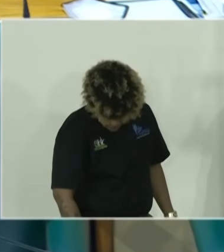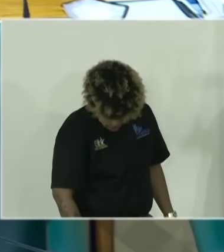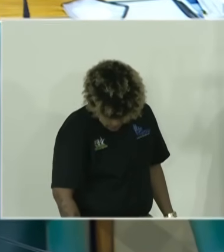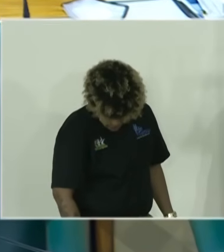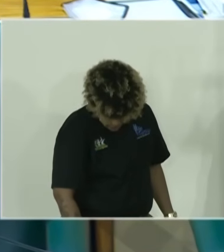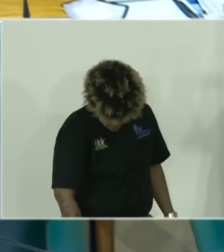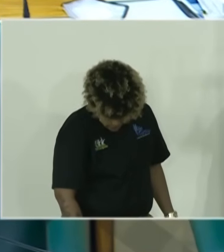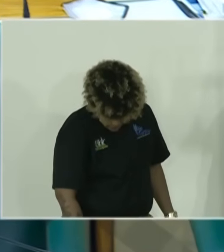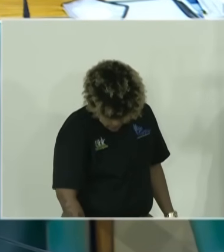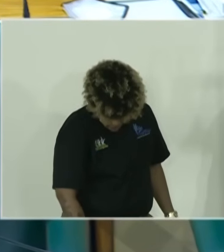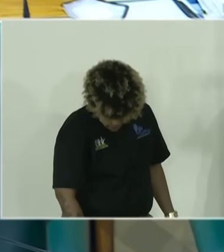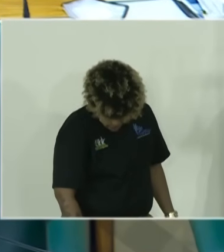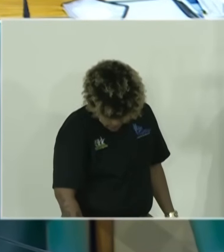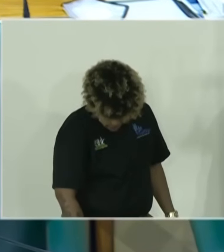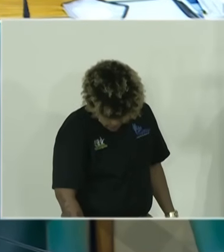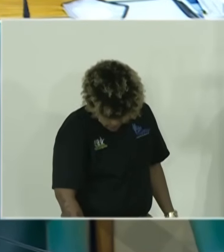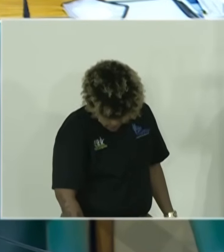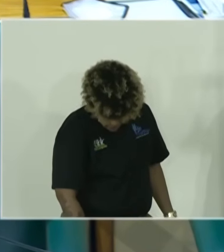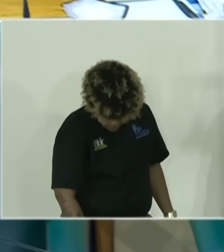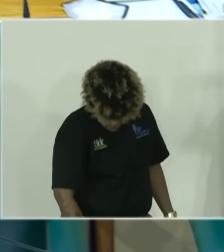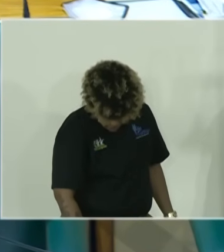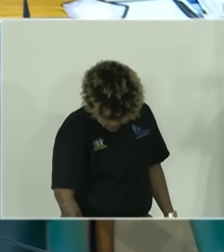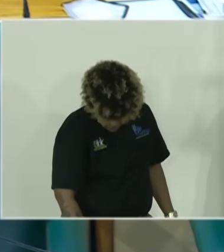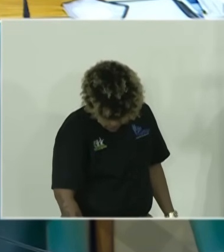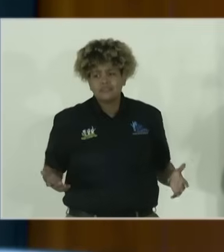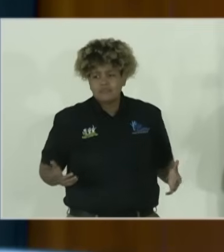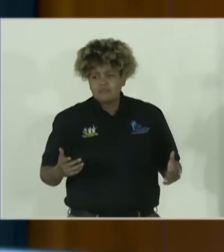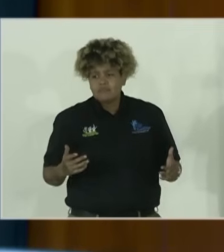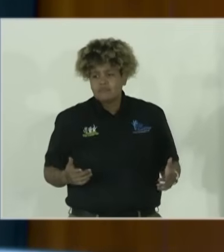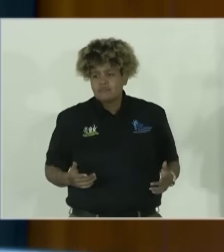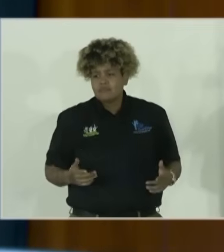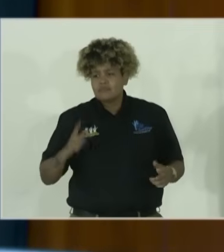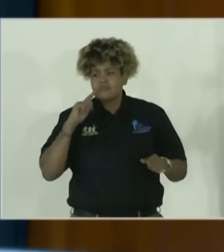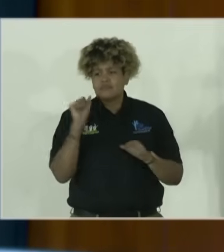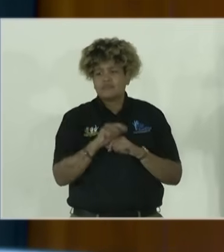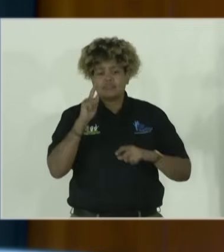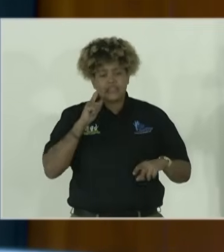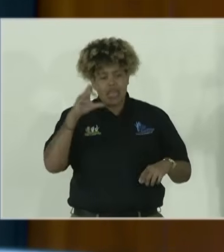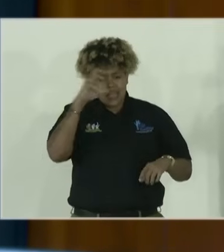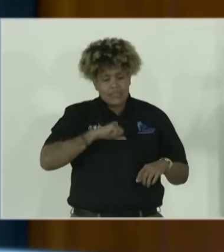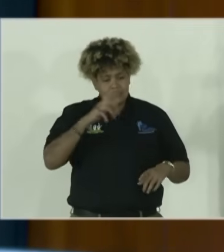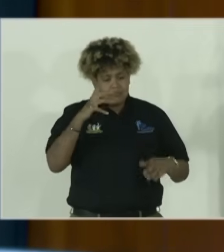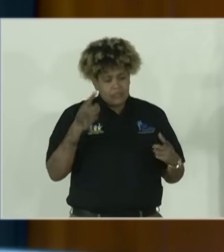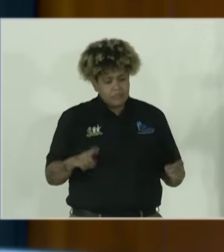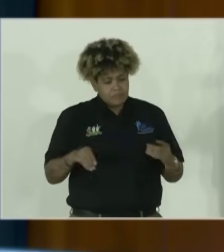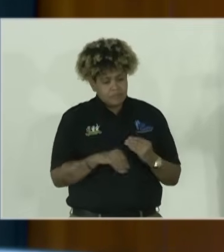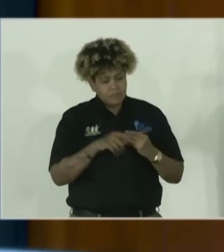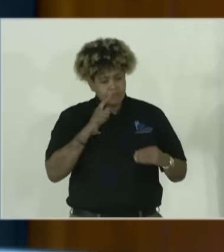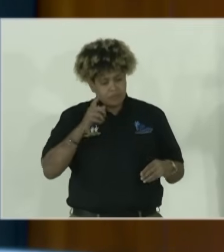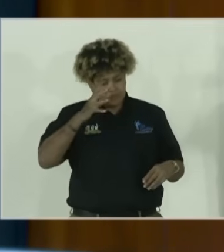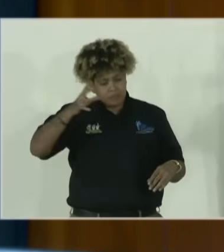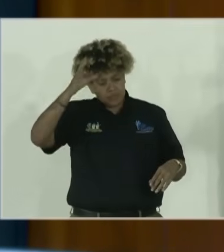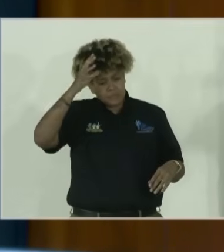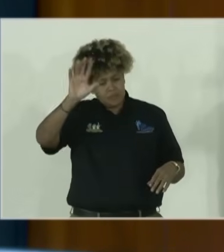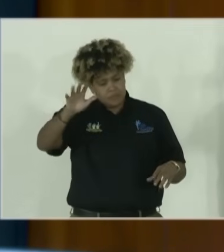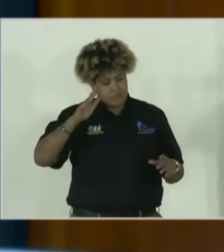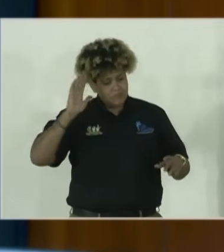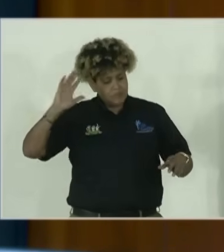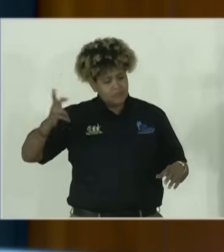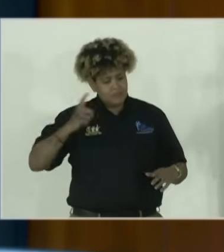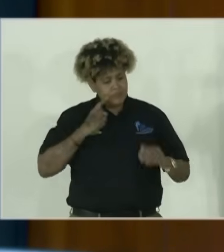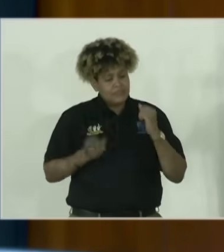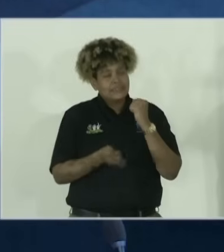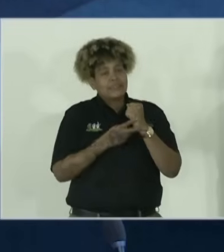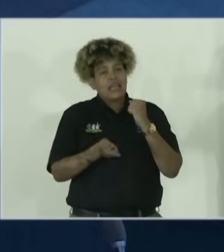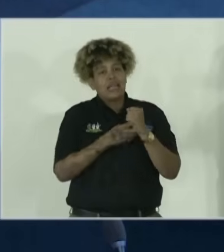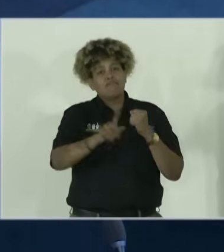cost savings for parents and improve student safety. It is estimated that parents will save